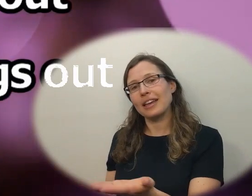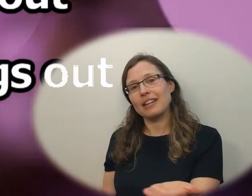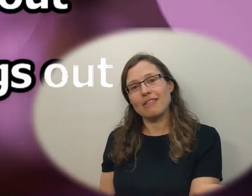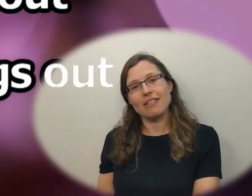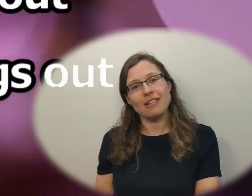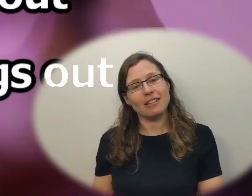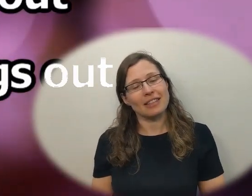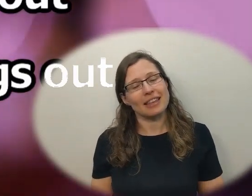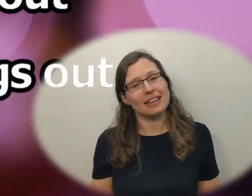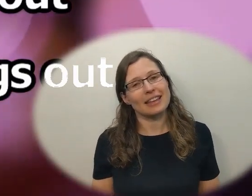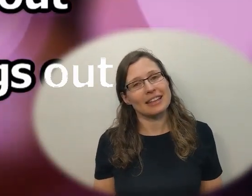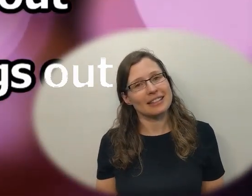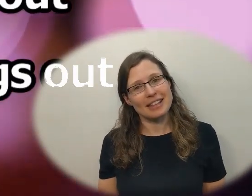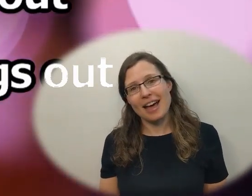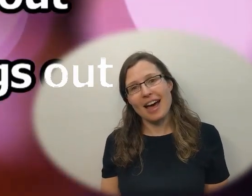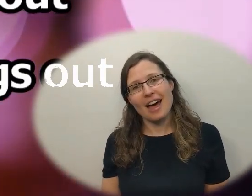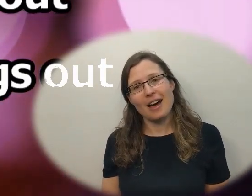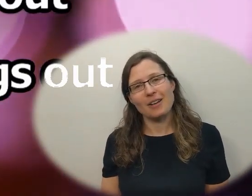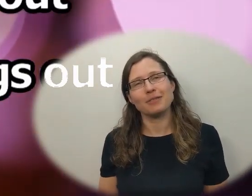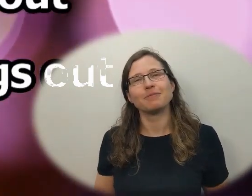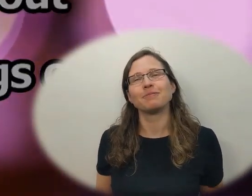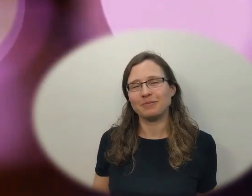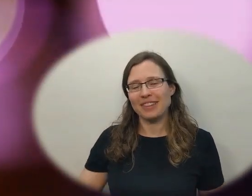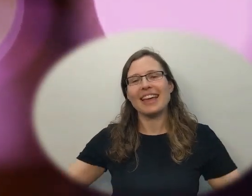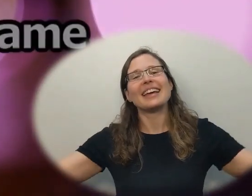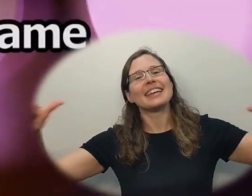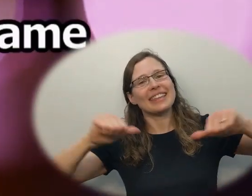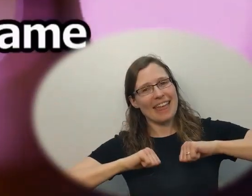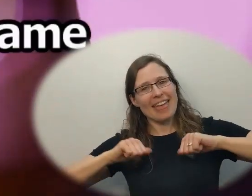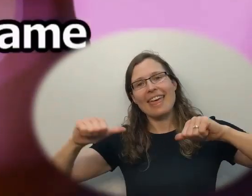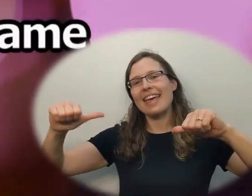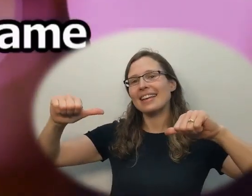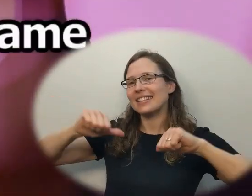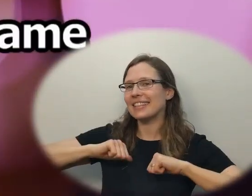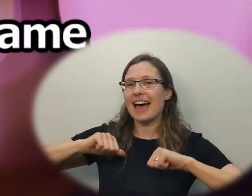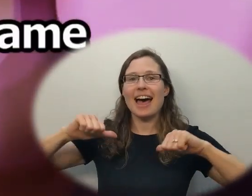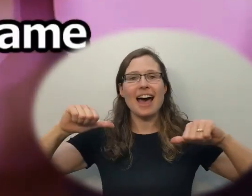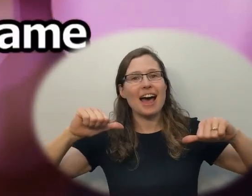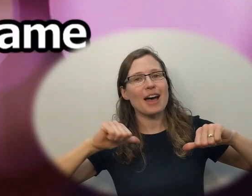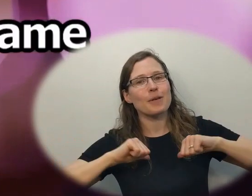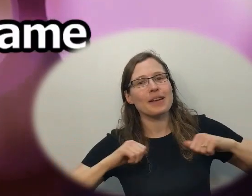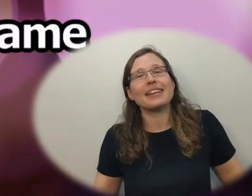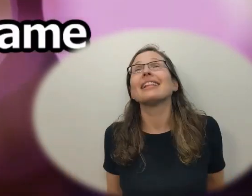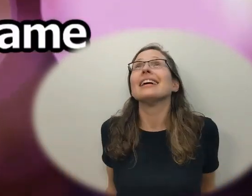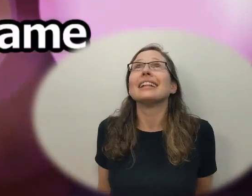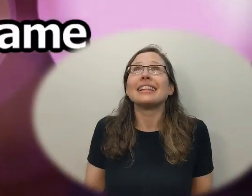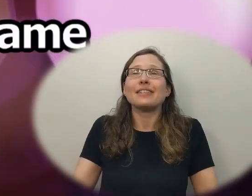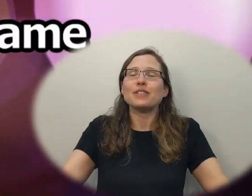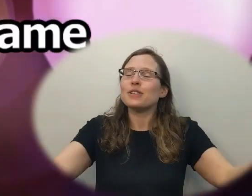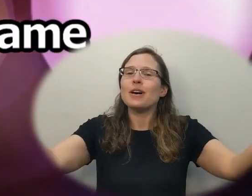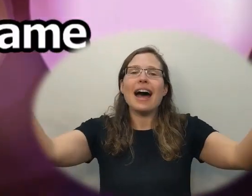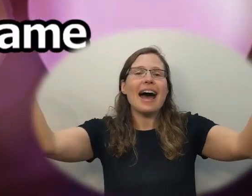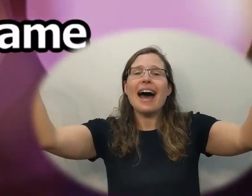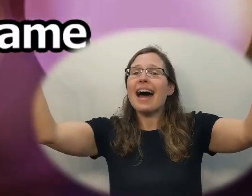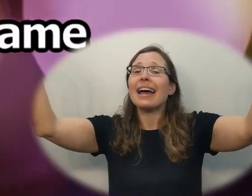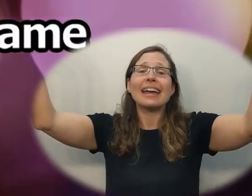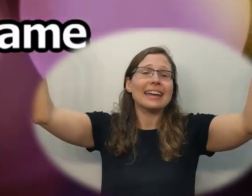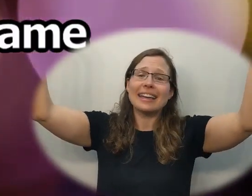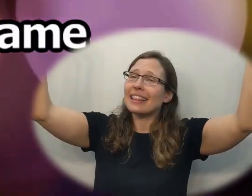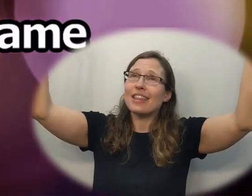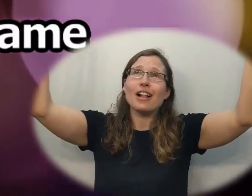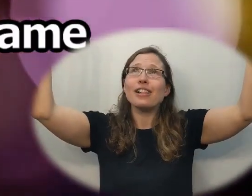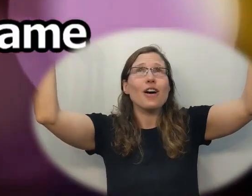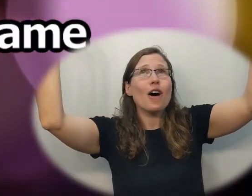You're working all things out. And yes, I will lift you high.